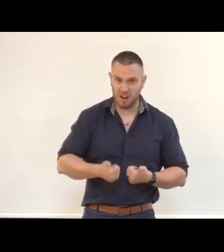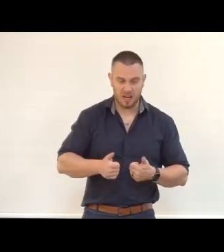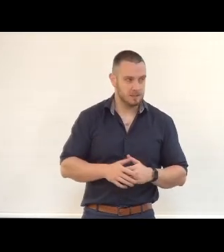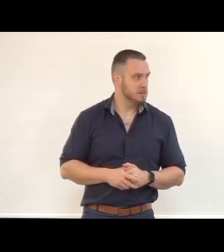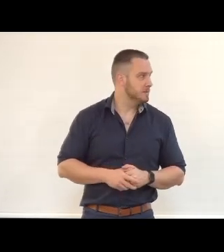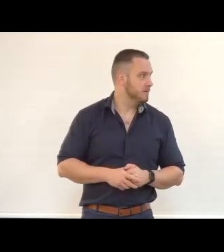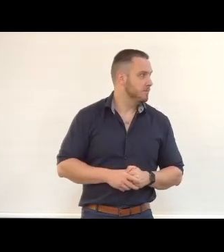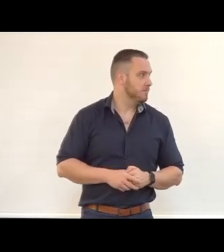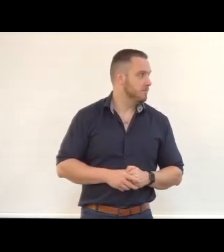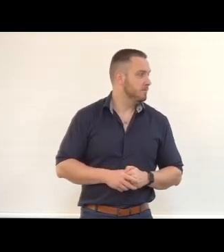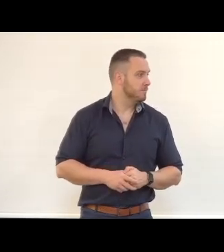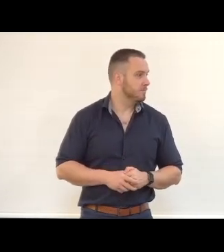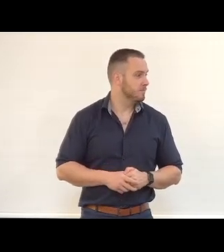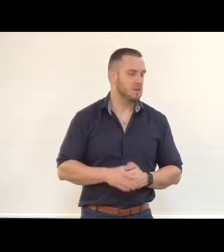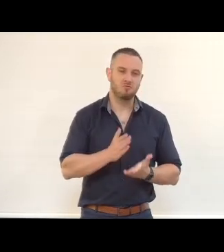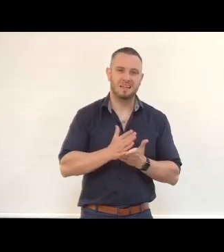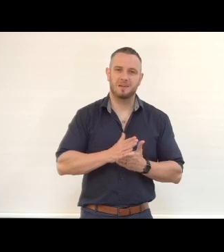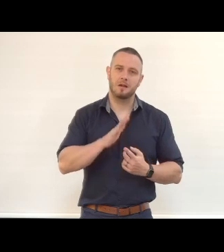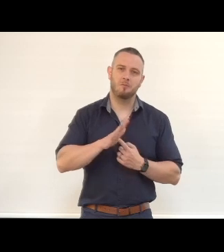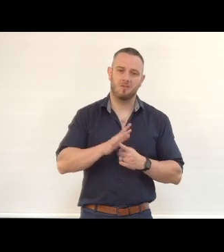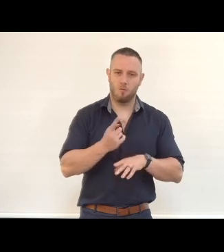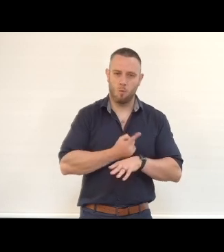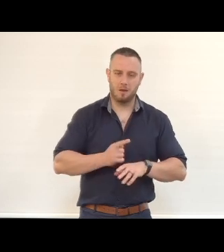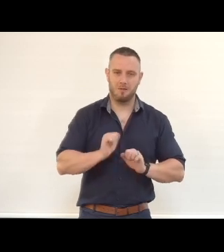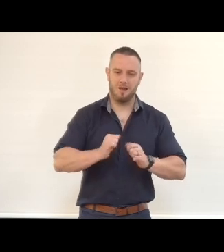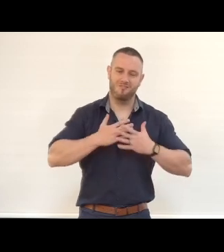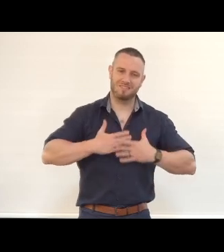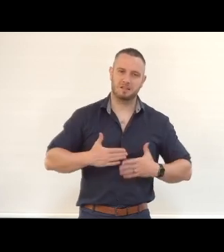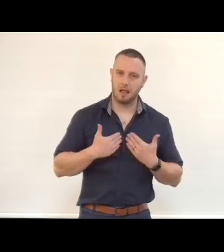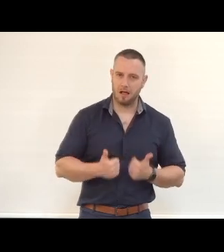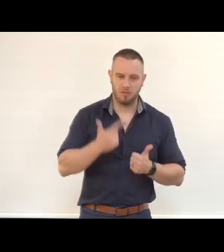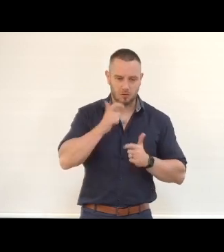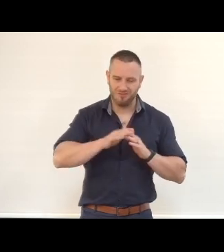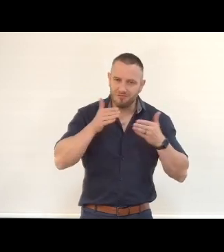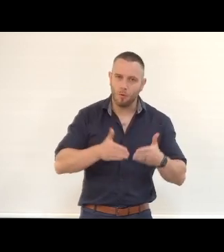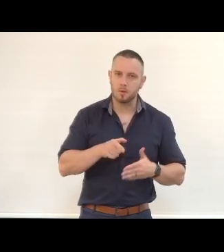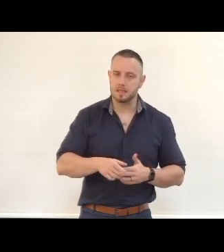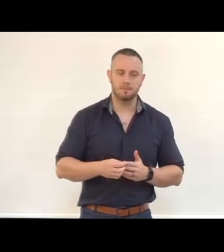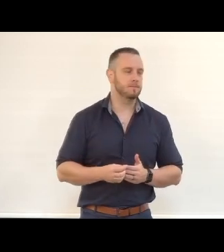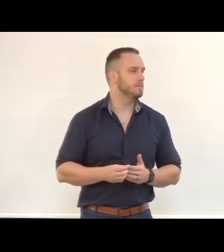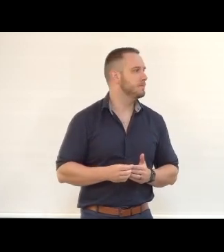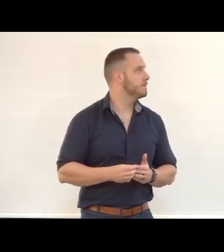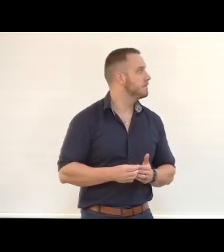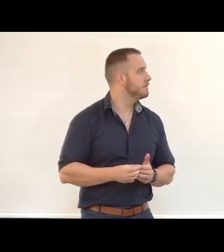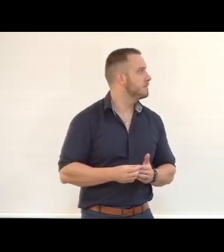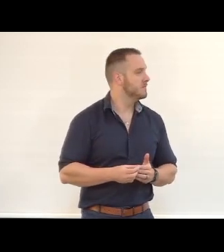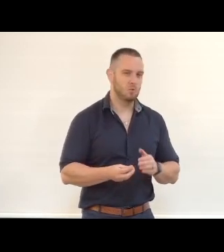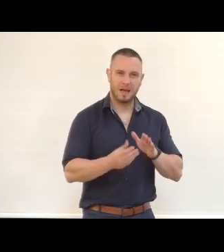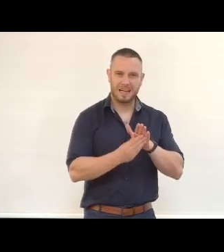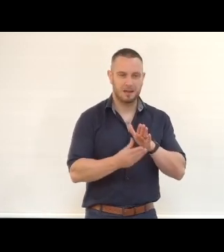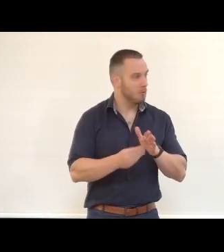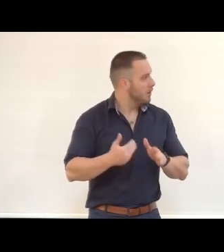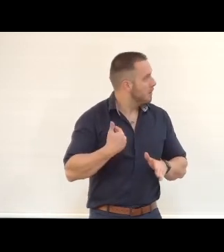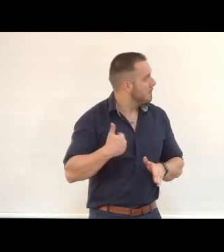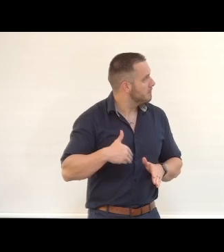just had to work on their physical health 1 hour a day, but they could fill in that freely. So you see, for example, there were people who